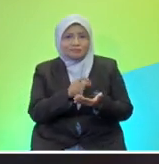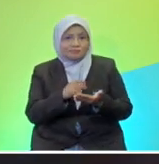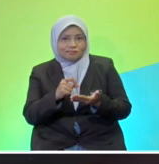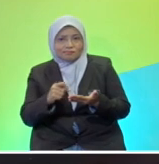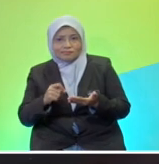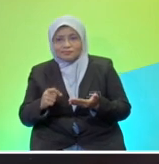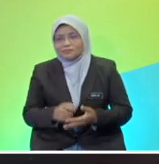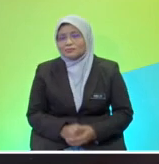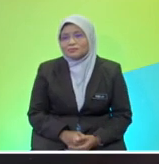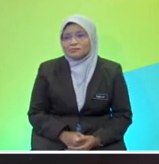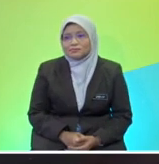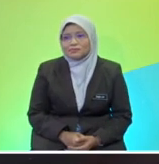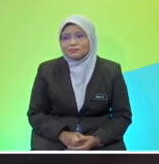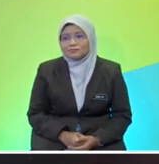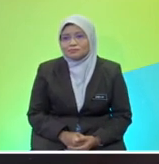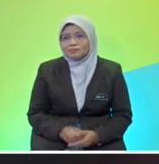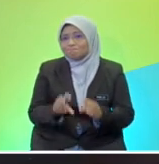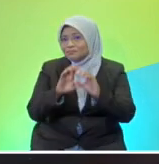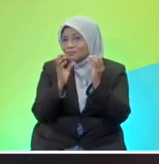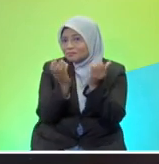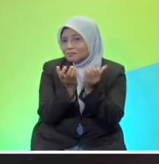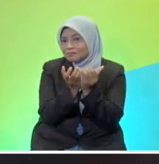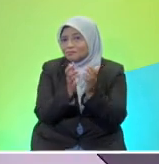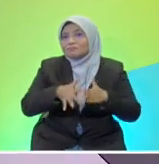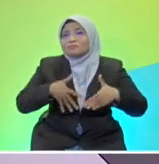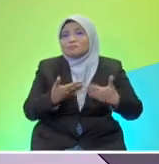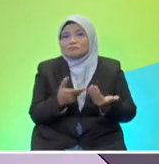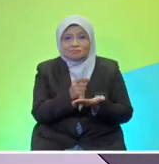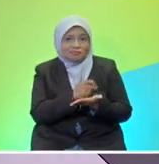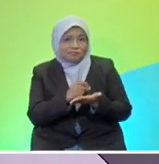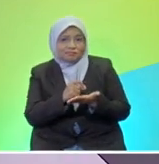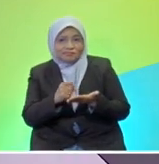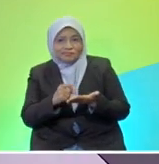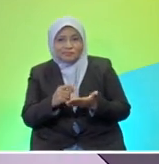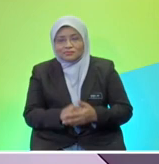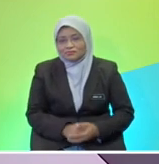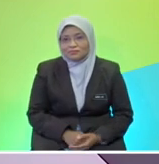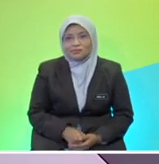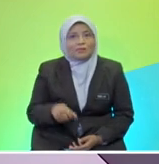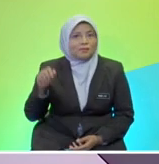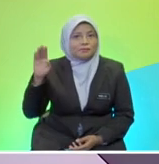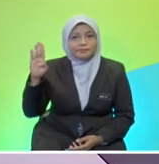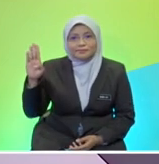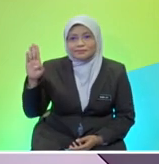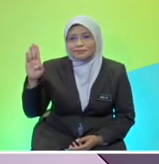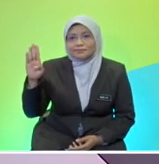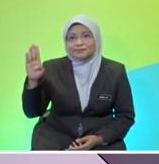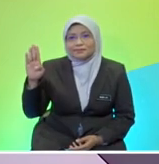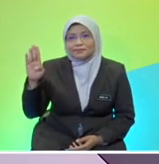board. Okay, this is how you write the words. Okay, start with B. B.